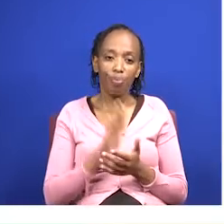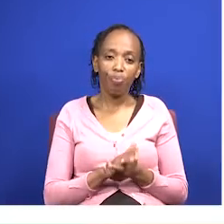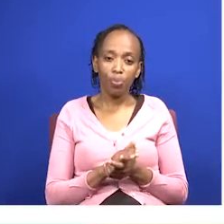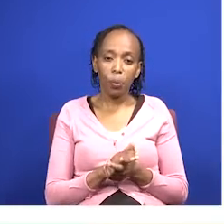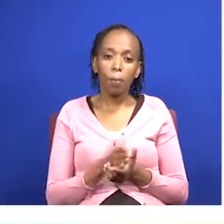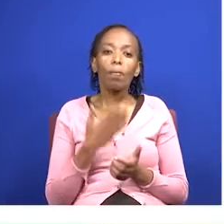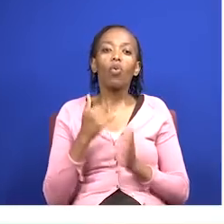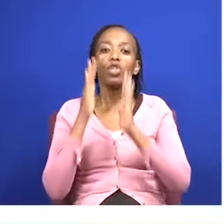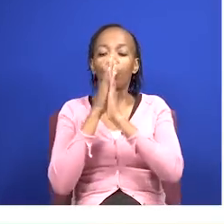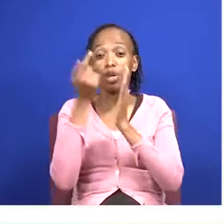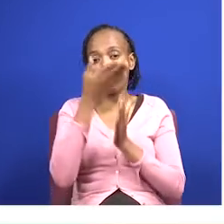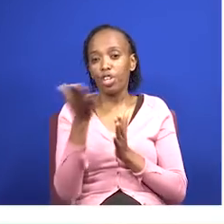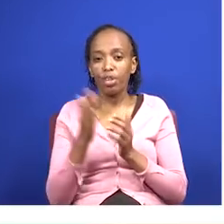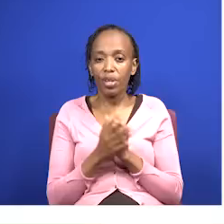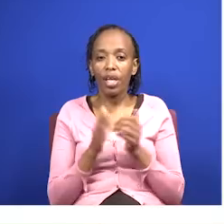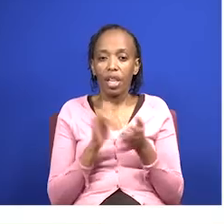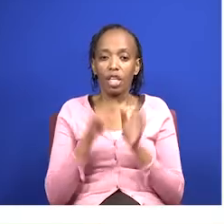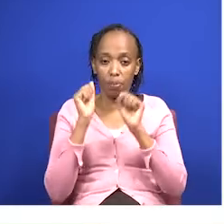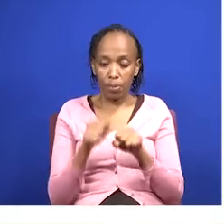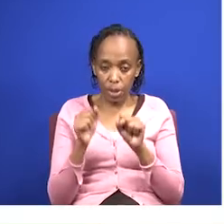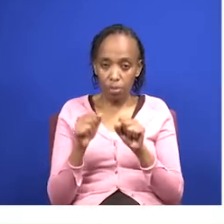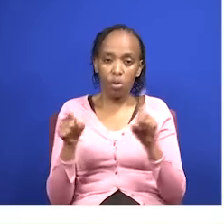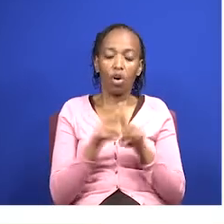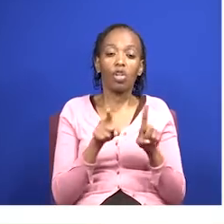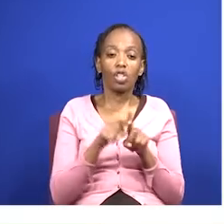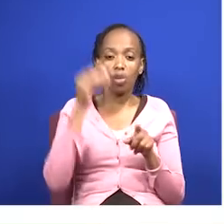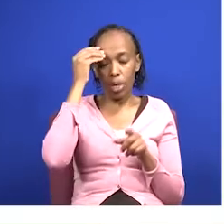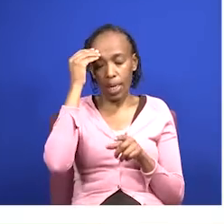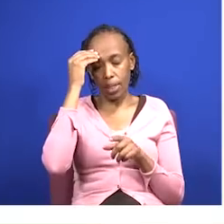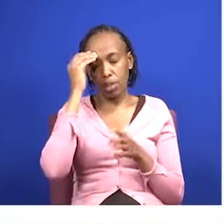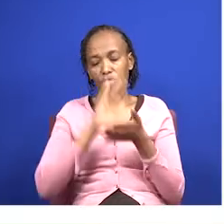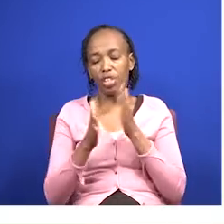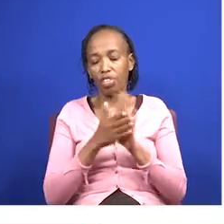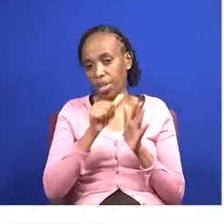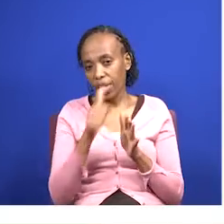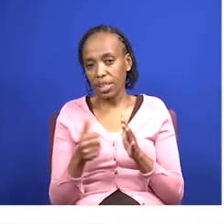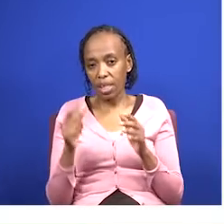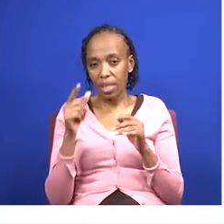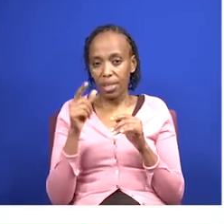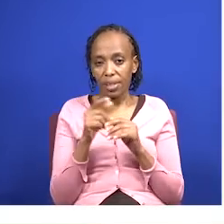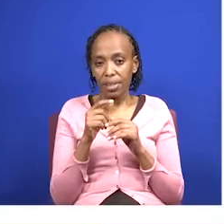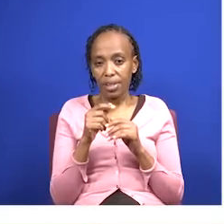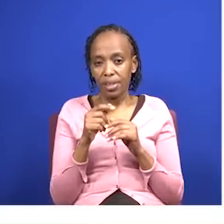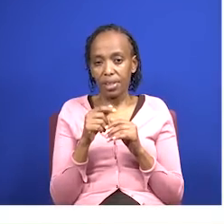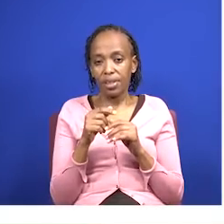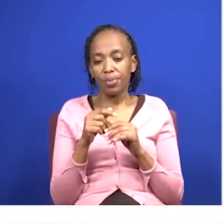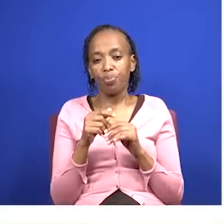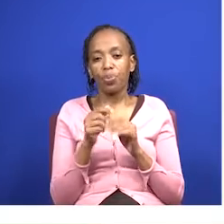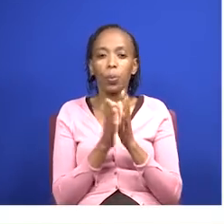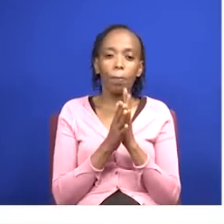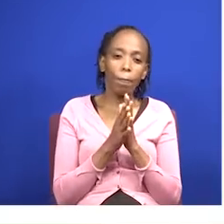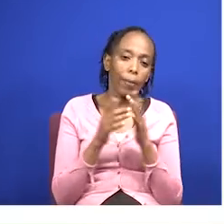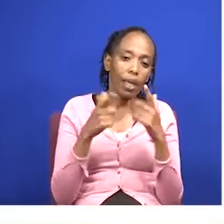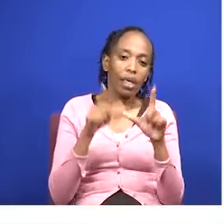you? I want to pray for you so that you can also learn to forgive others. Let's close our eyes. Repeat